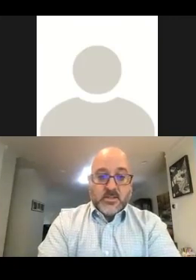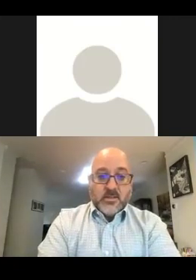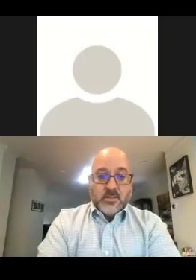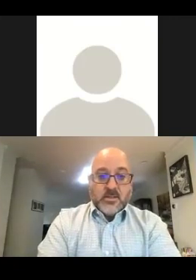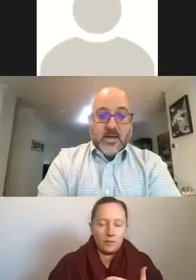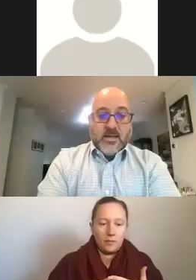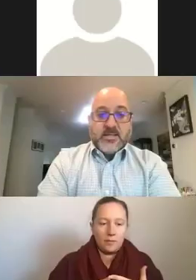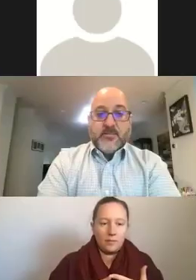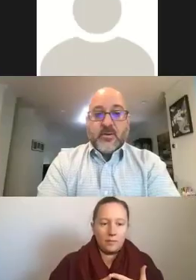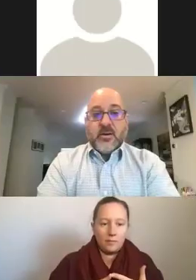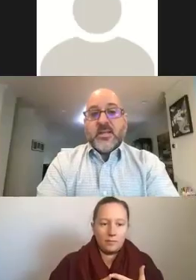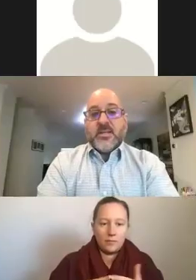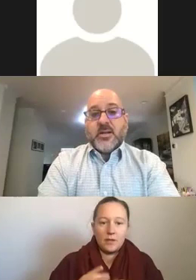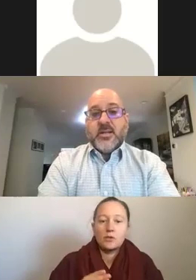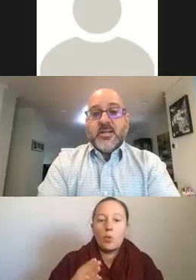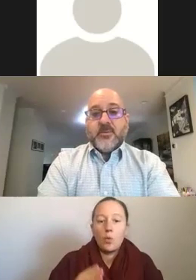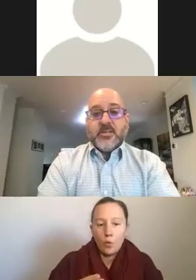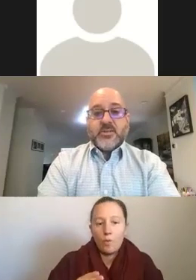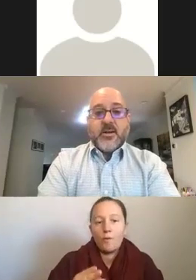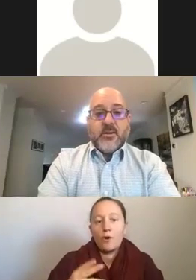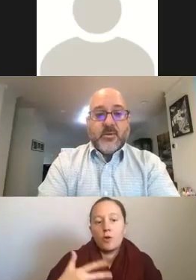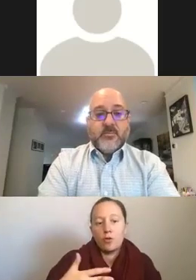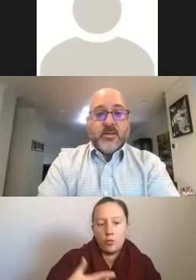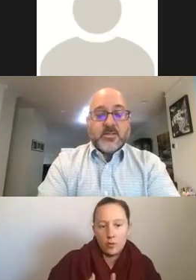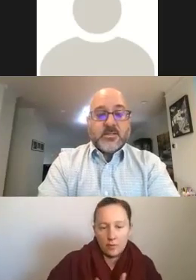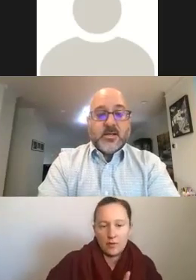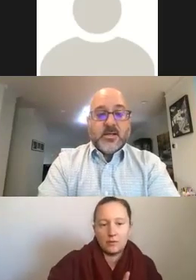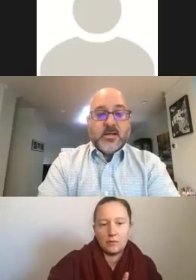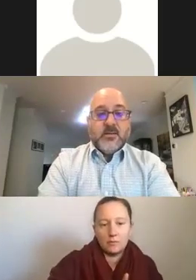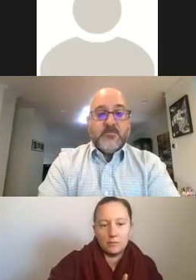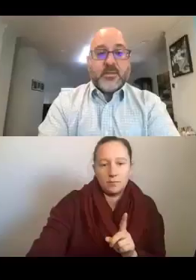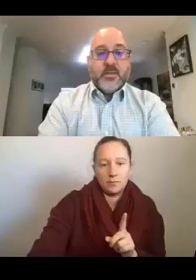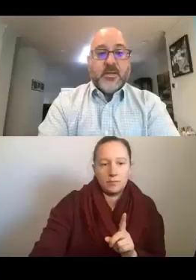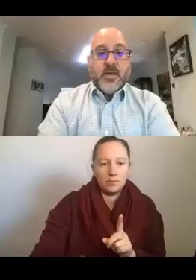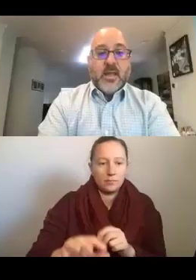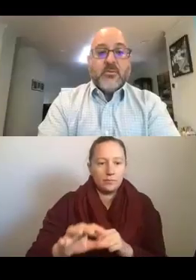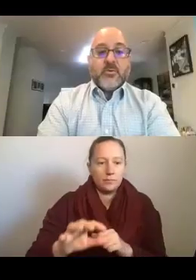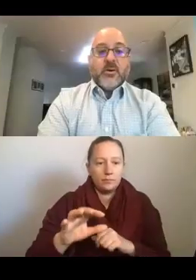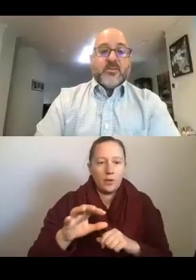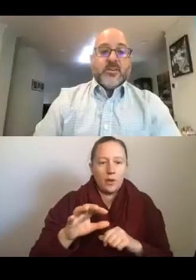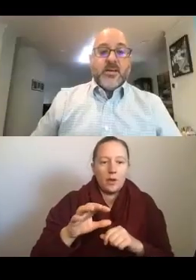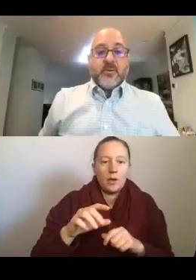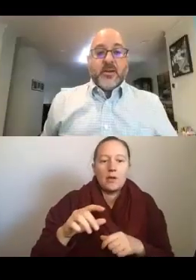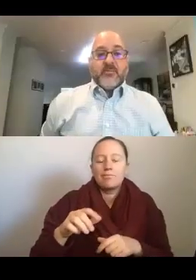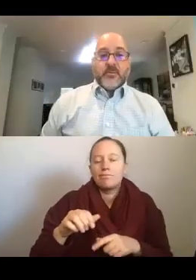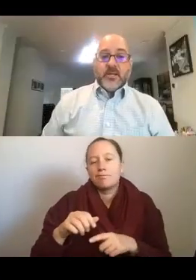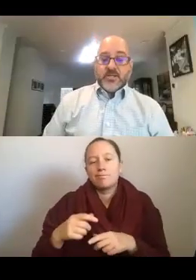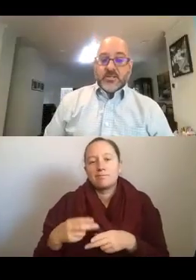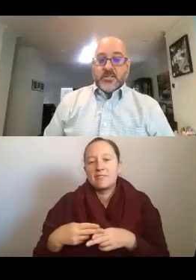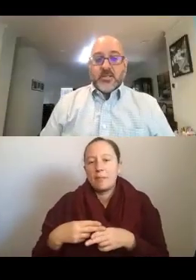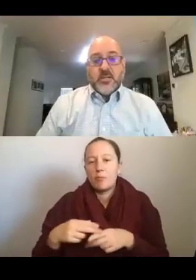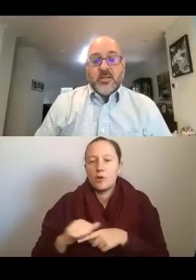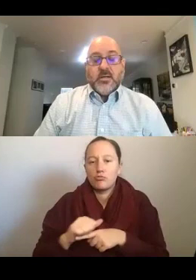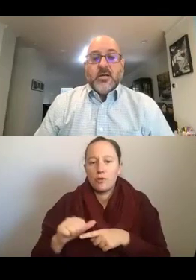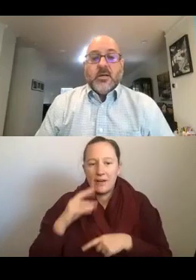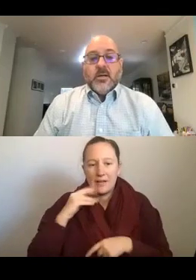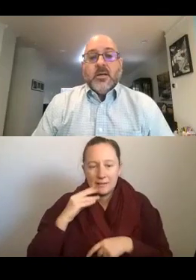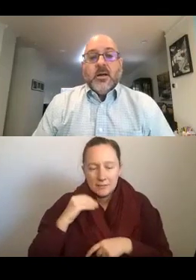months. Any temporary offsite training experience is greater than 3 months. Any requests for temporary effort